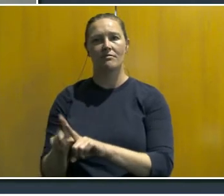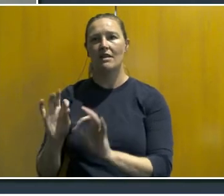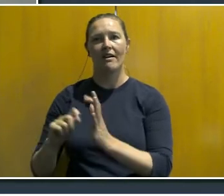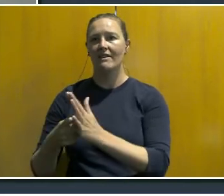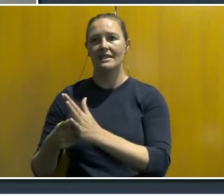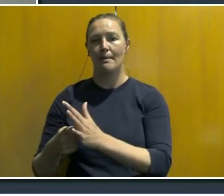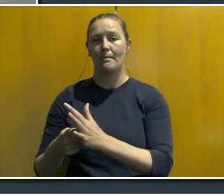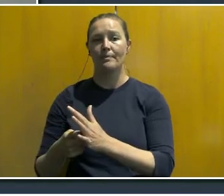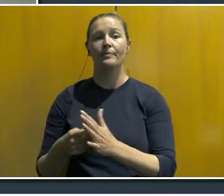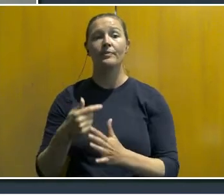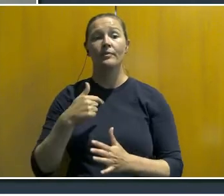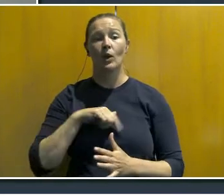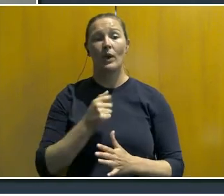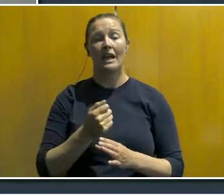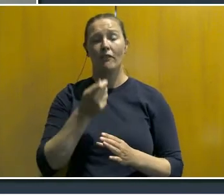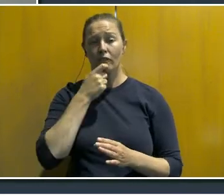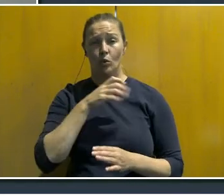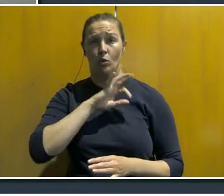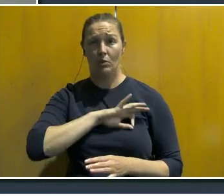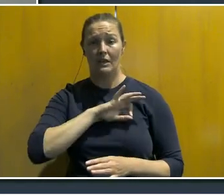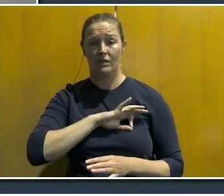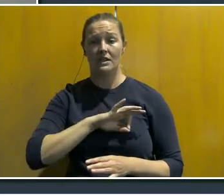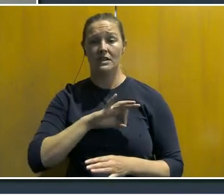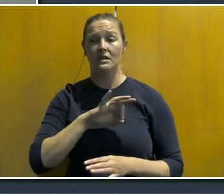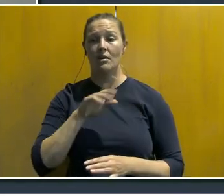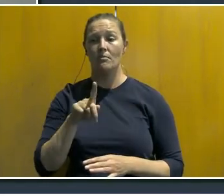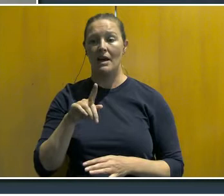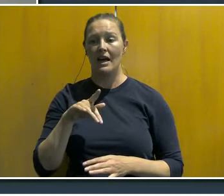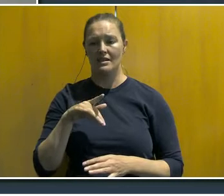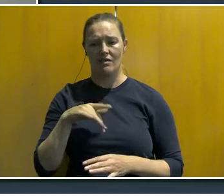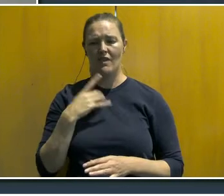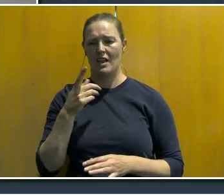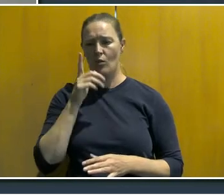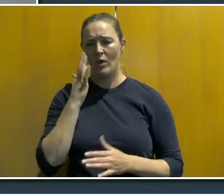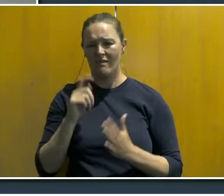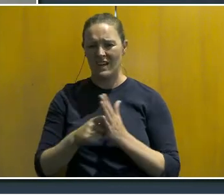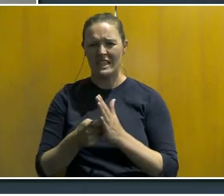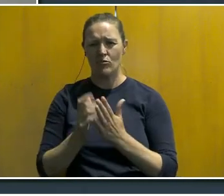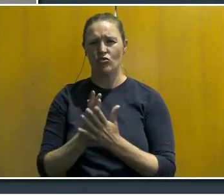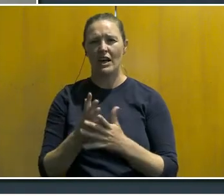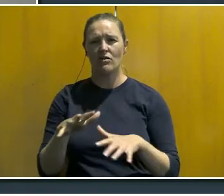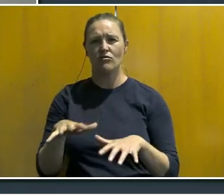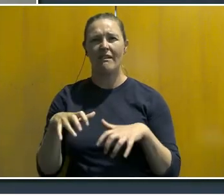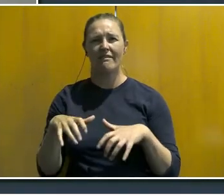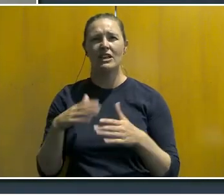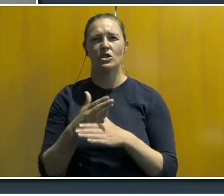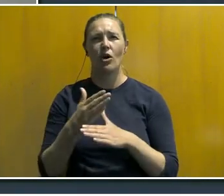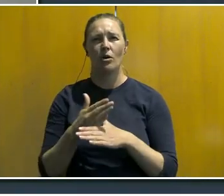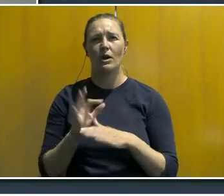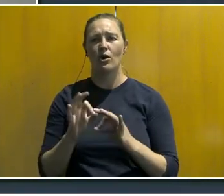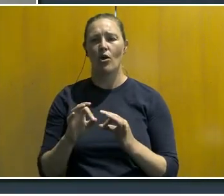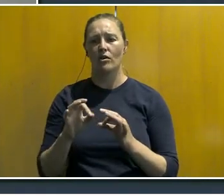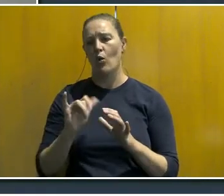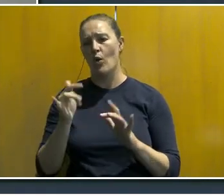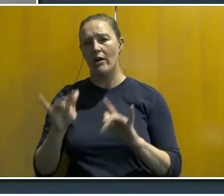we do receive, residents are left with an impression of a job done poorly, or perhaps, hopefully, not yet